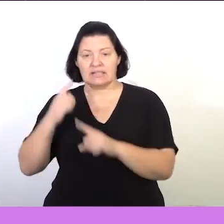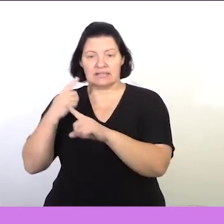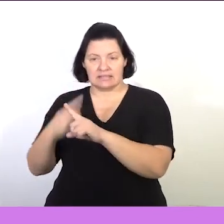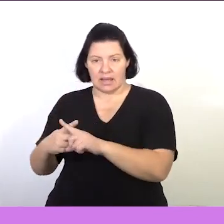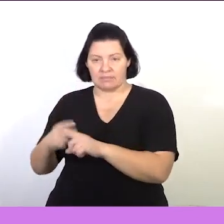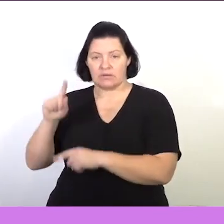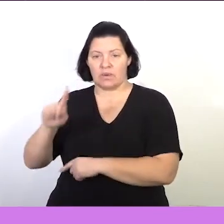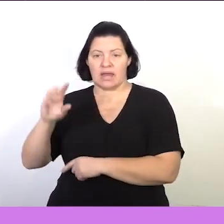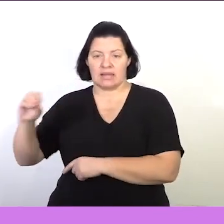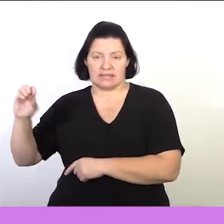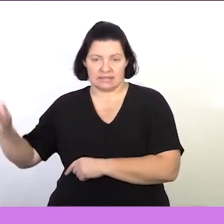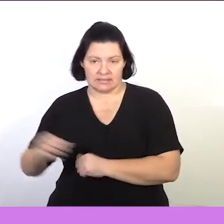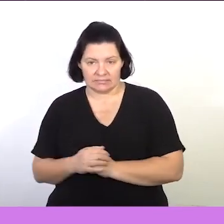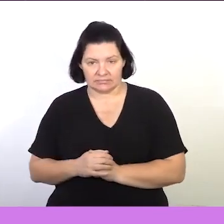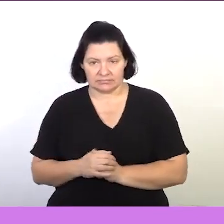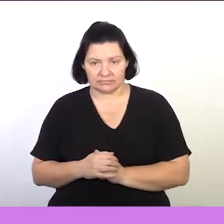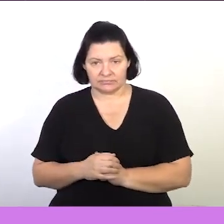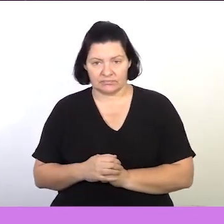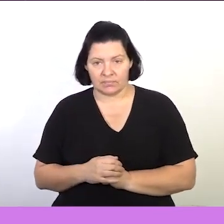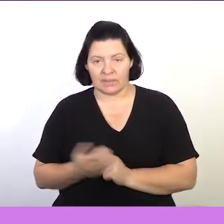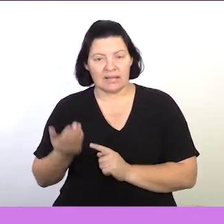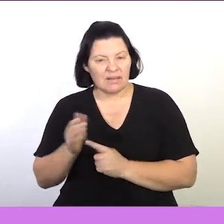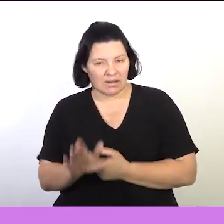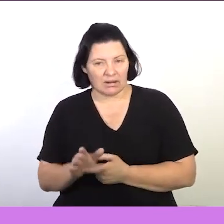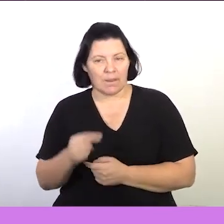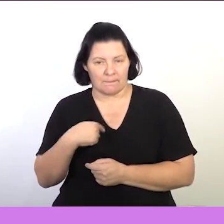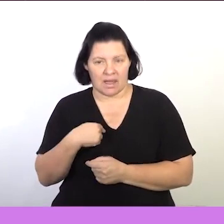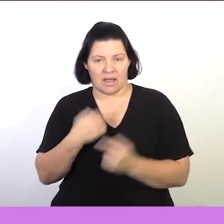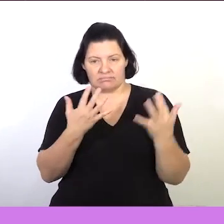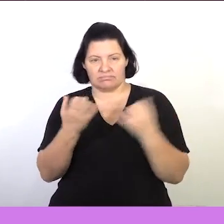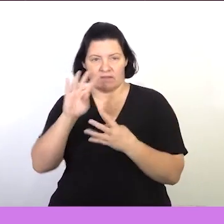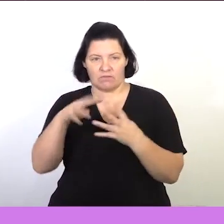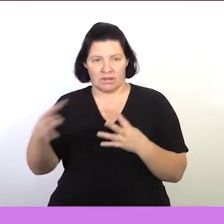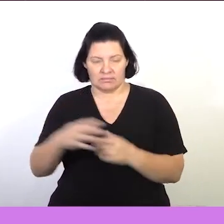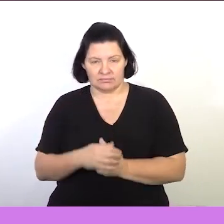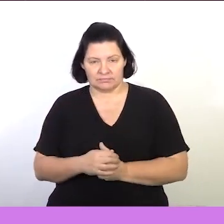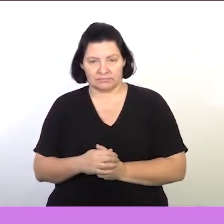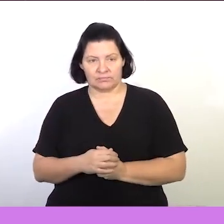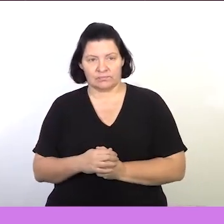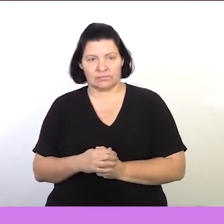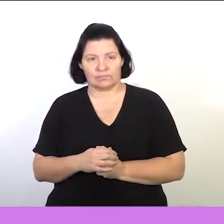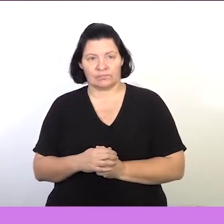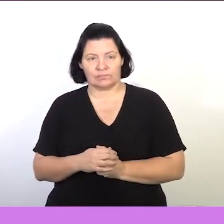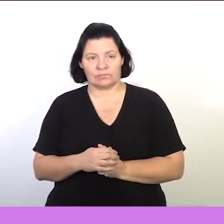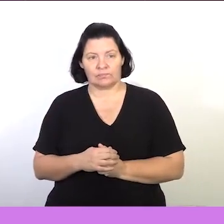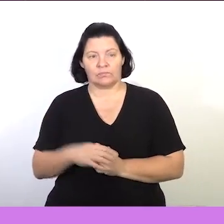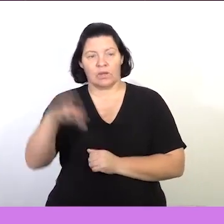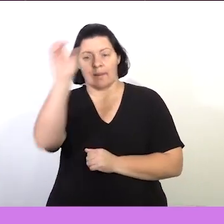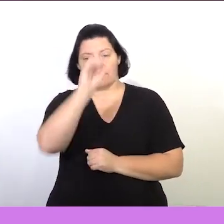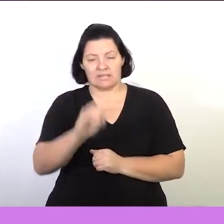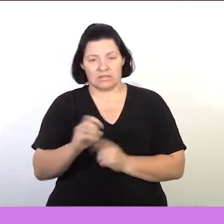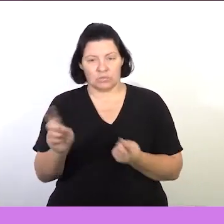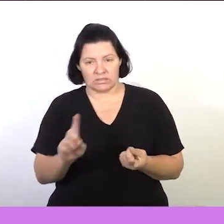715,900, and therefore I still have to multiply by 100 as indicated by my formula. So that will give me